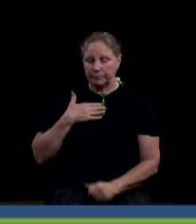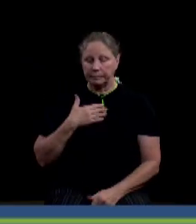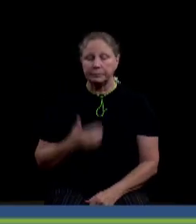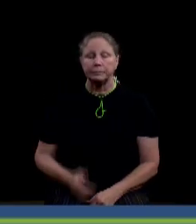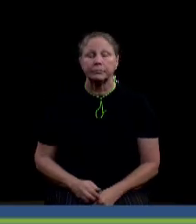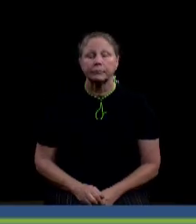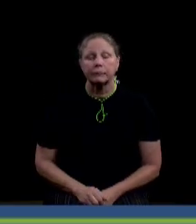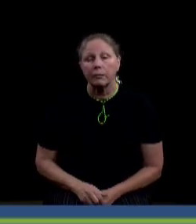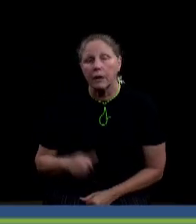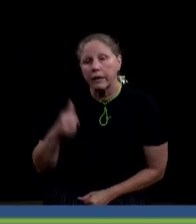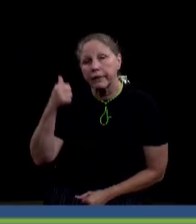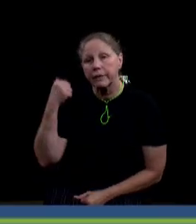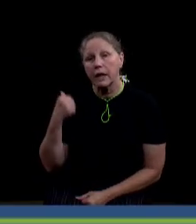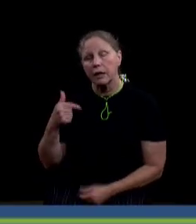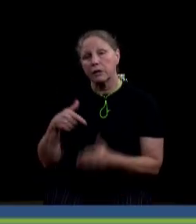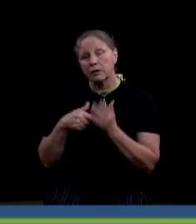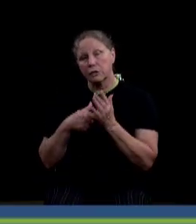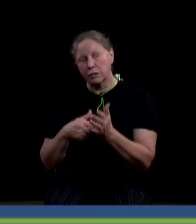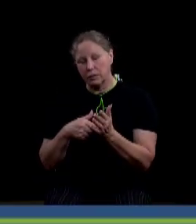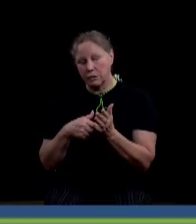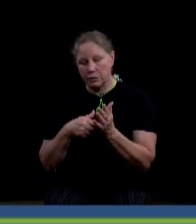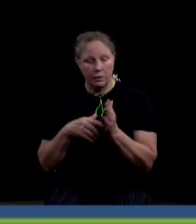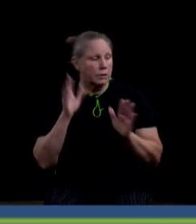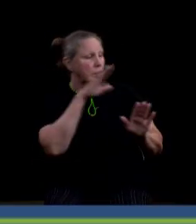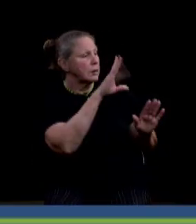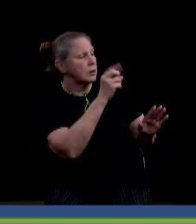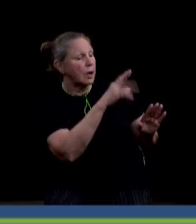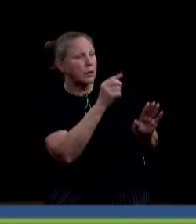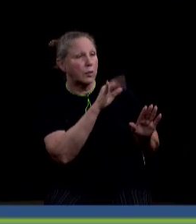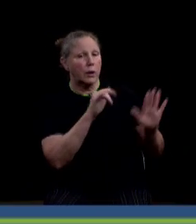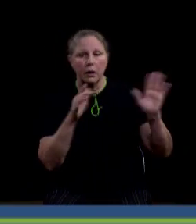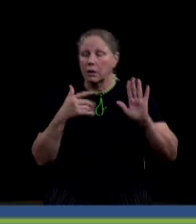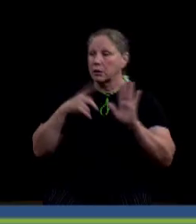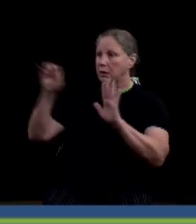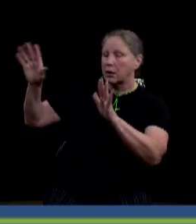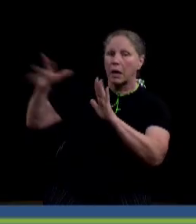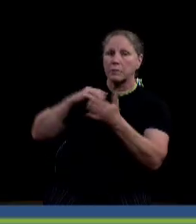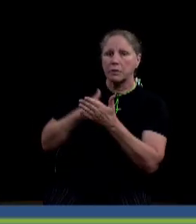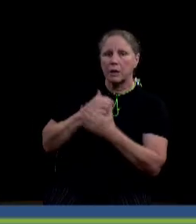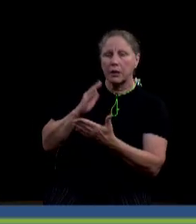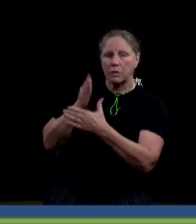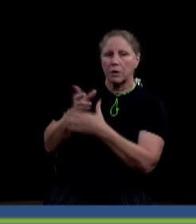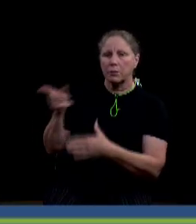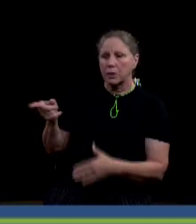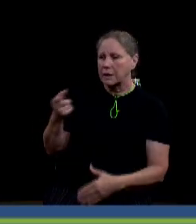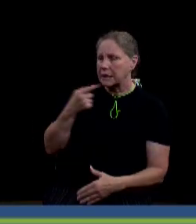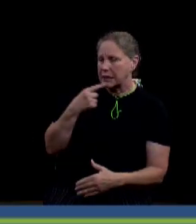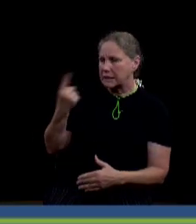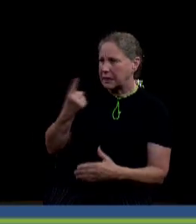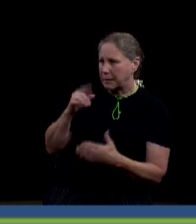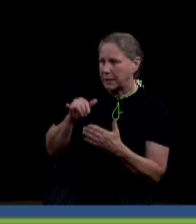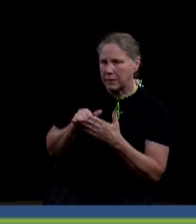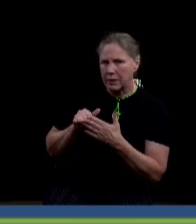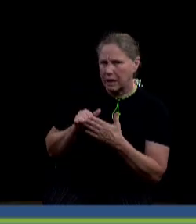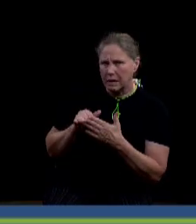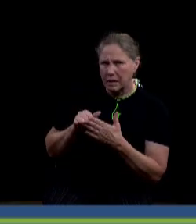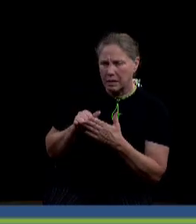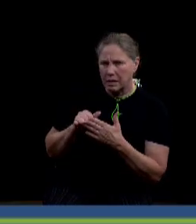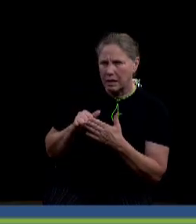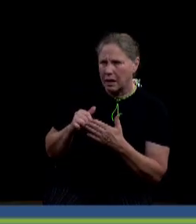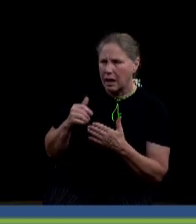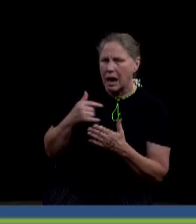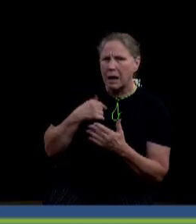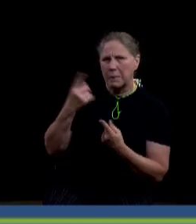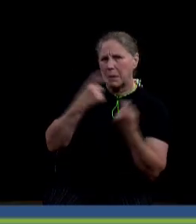Gray, Yes. Dr. Gray, I'm so sorry to interrupt you. You said something that I've been receiving questions about. Okay. And so just wanted to, if you could